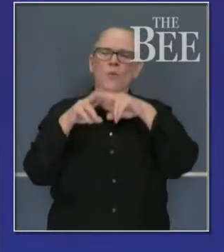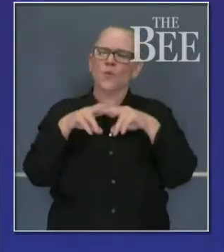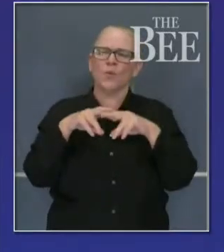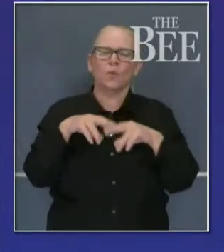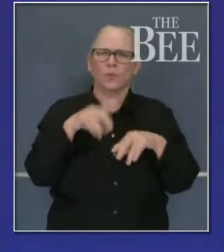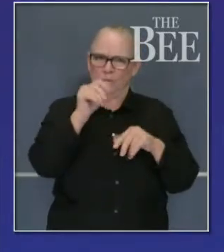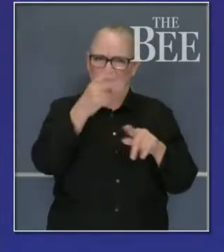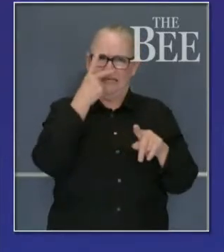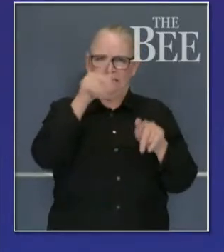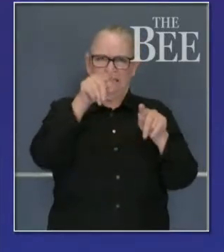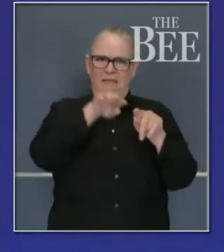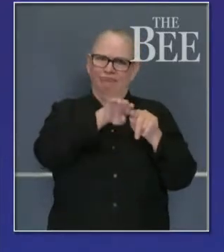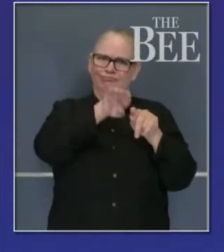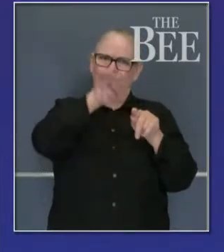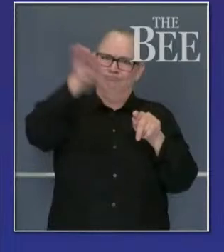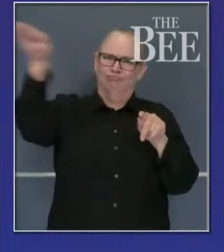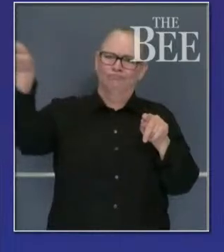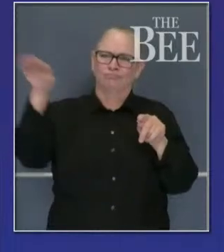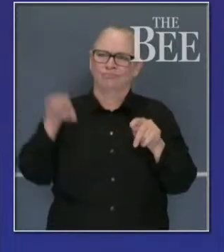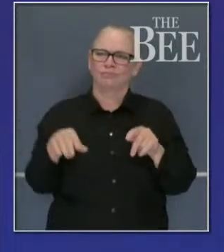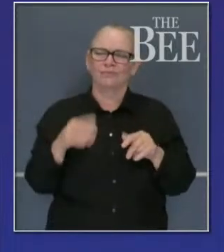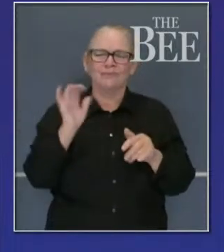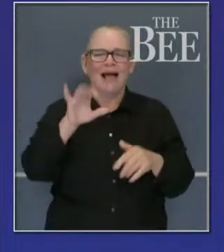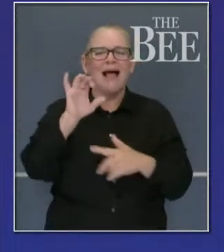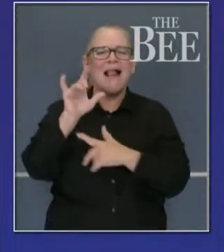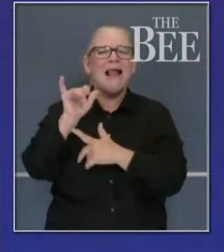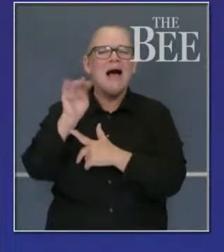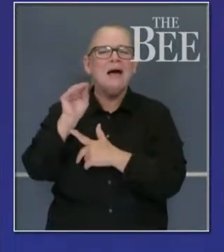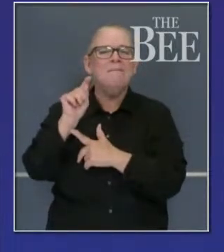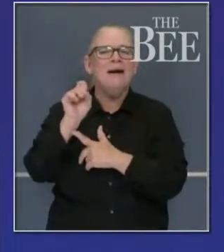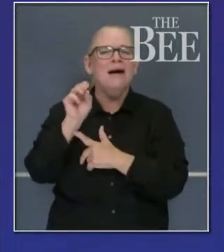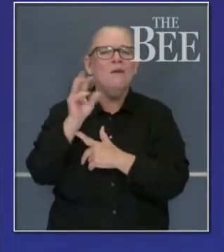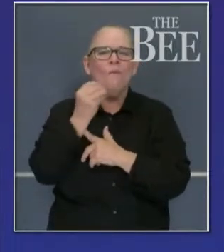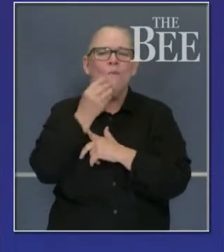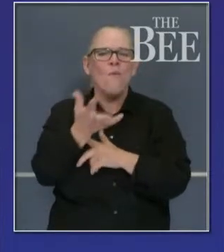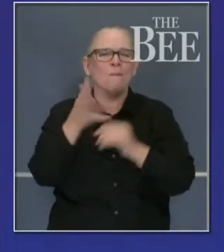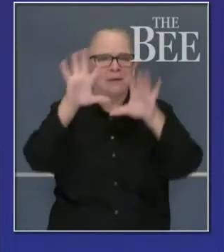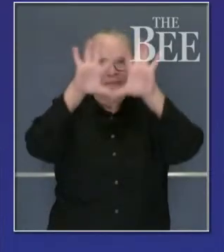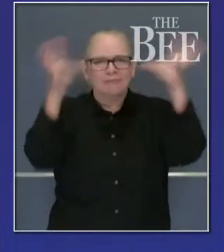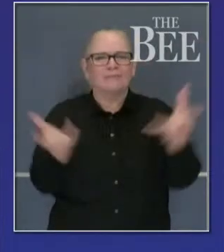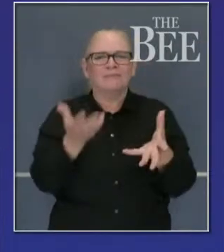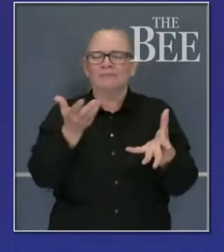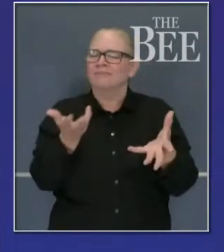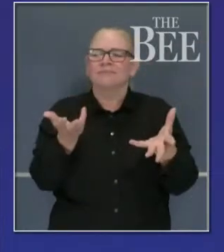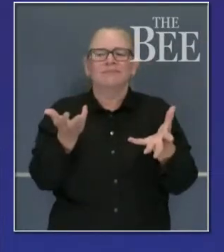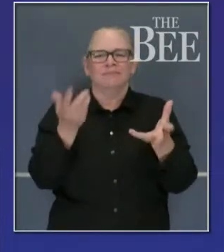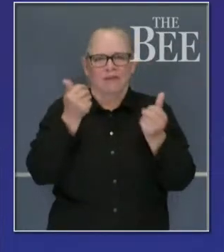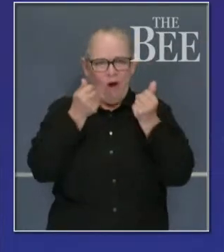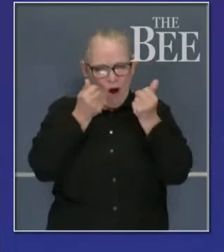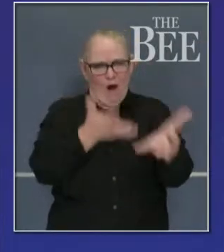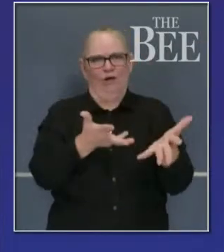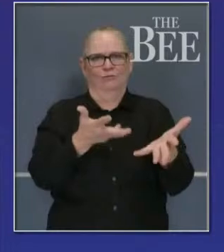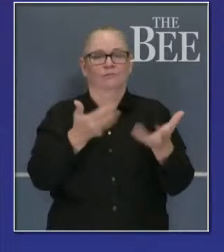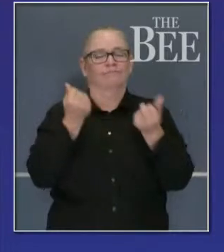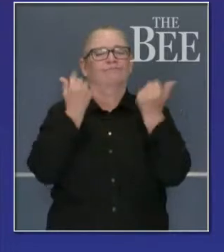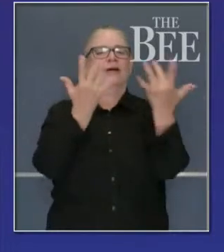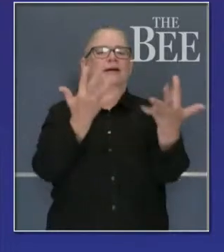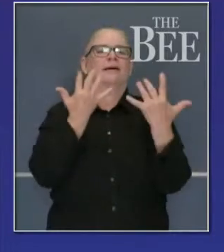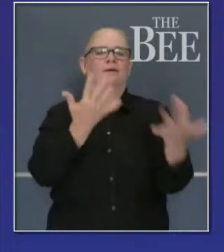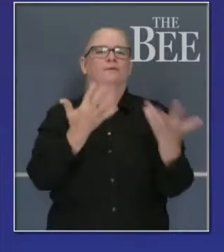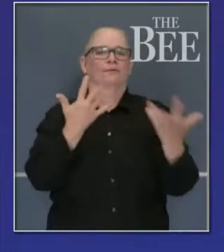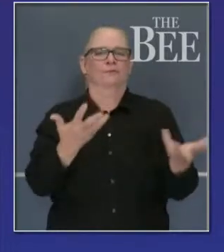this climate-induced, human activity-induced, climate-induced wildfire season. I made this crystal